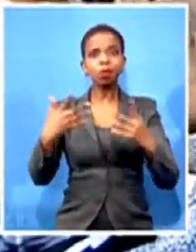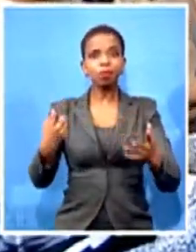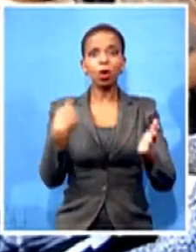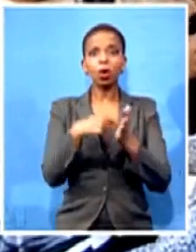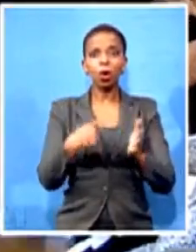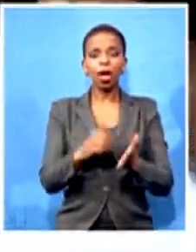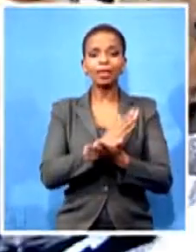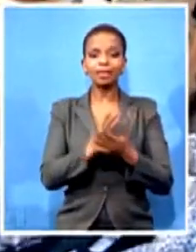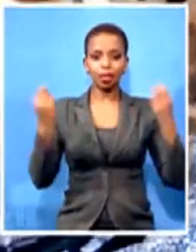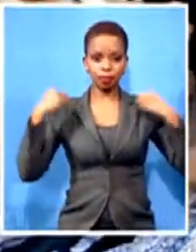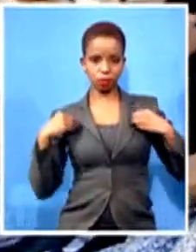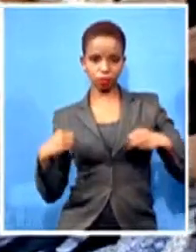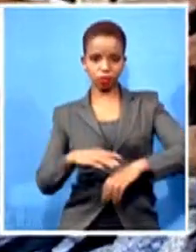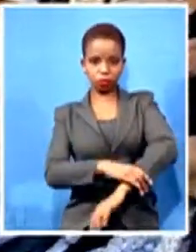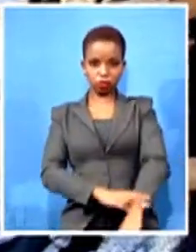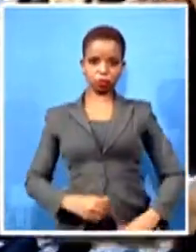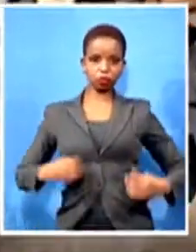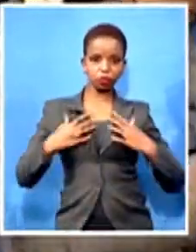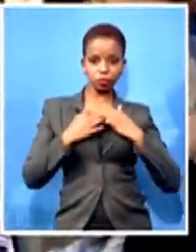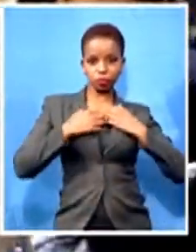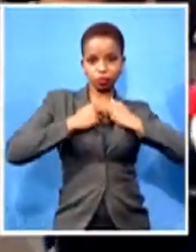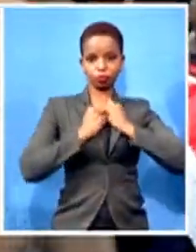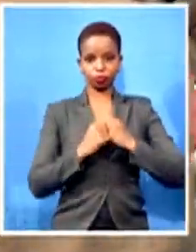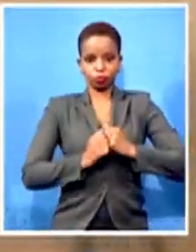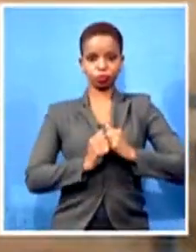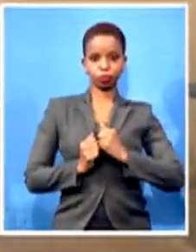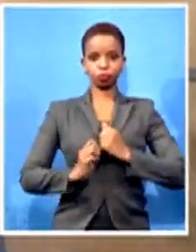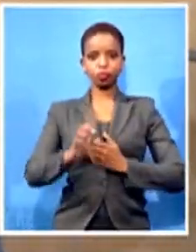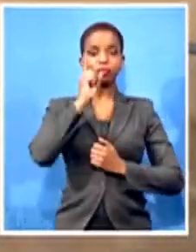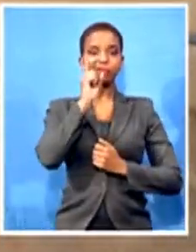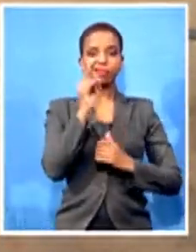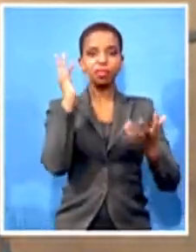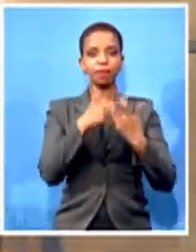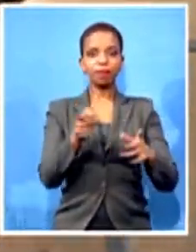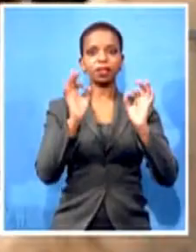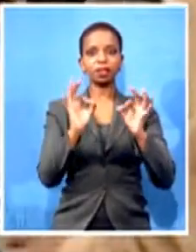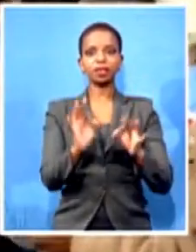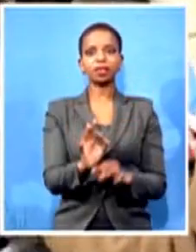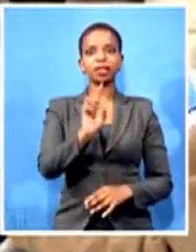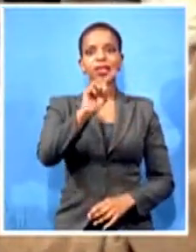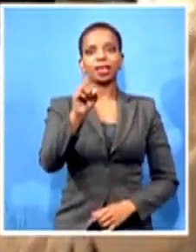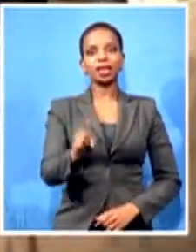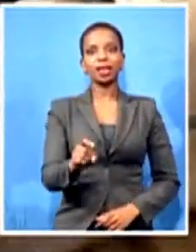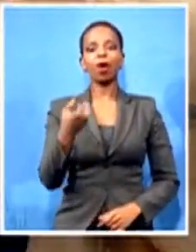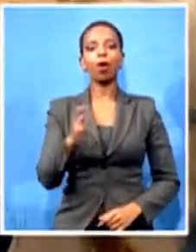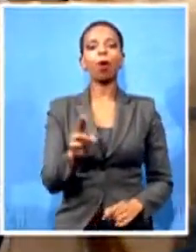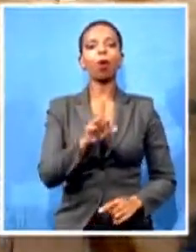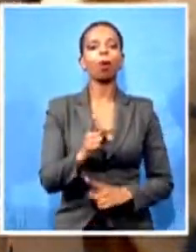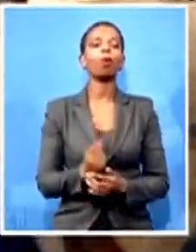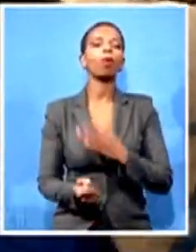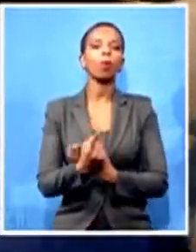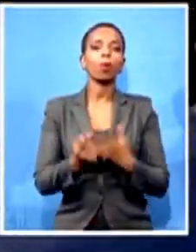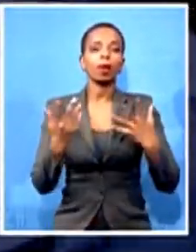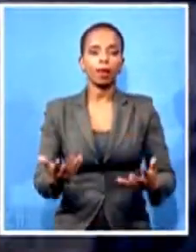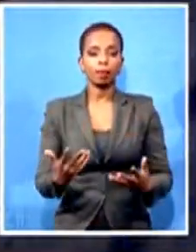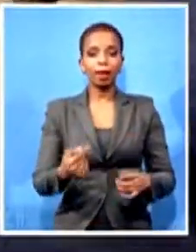try and make sure that their purchase will be able to be put to good use when they arrive home. I'm told that some people as well that do shop